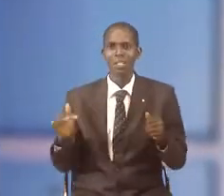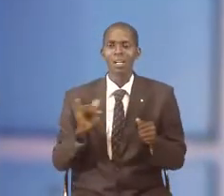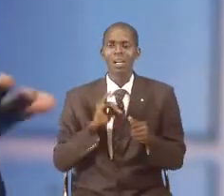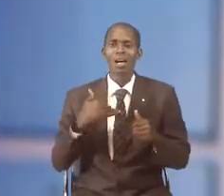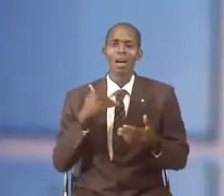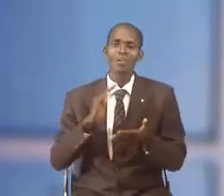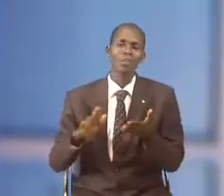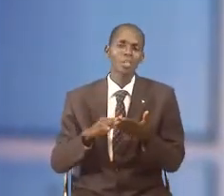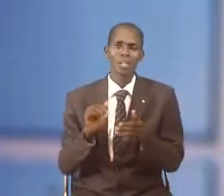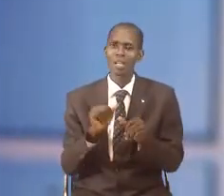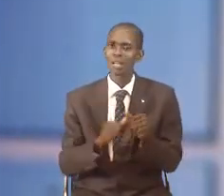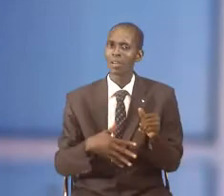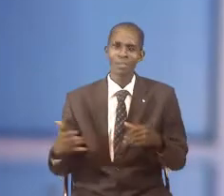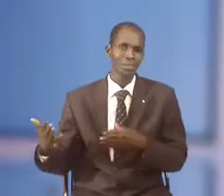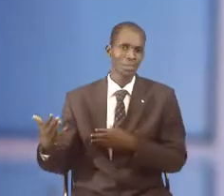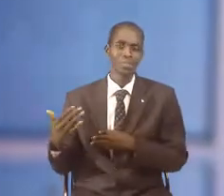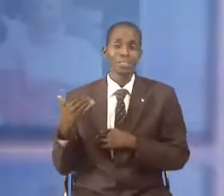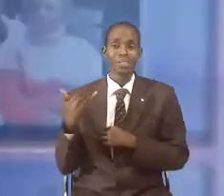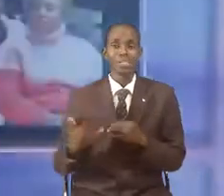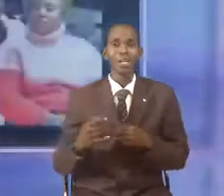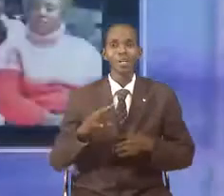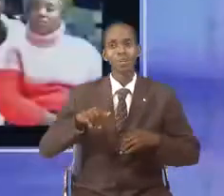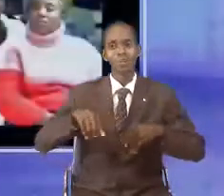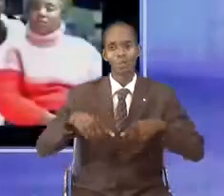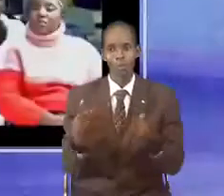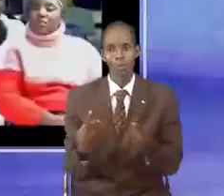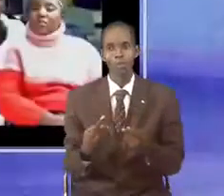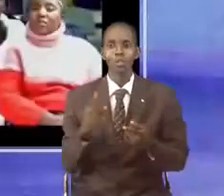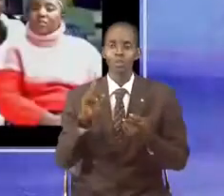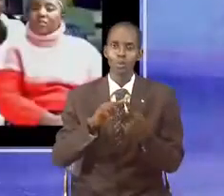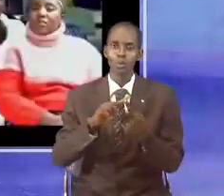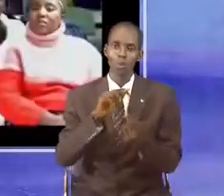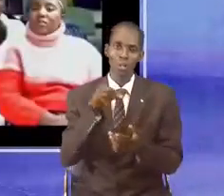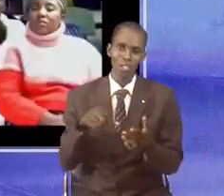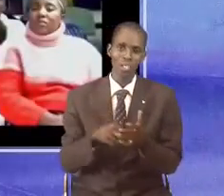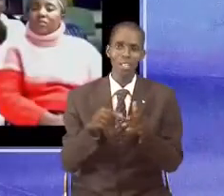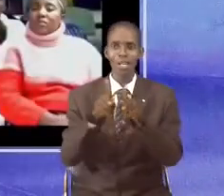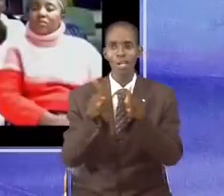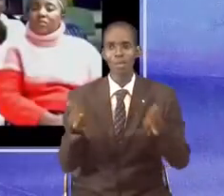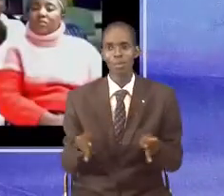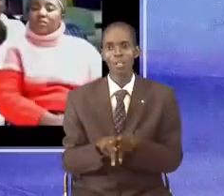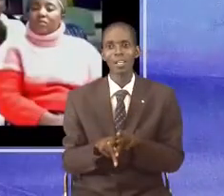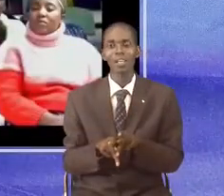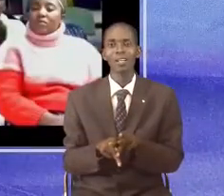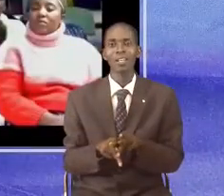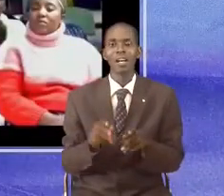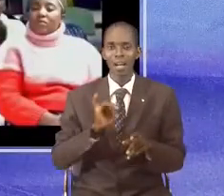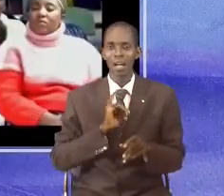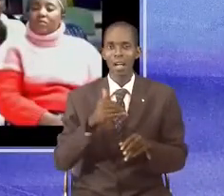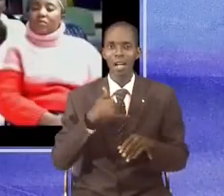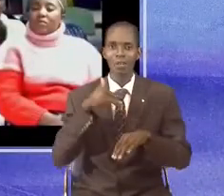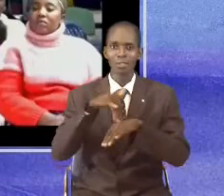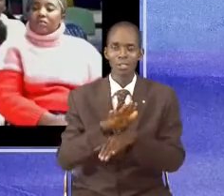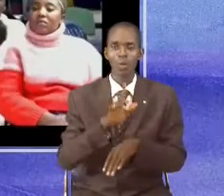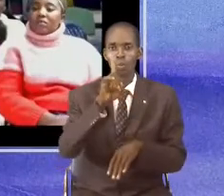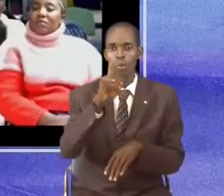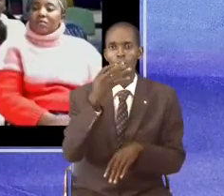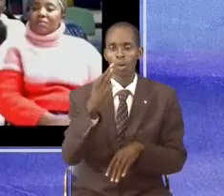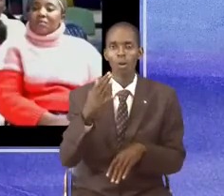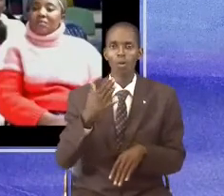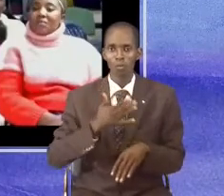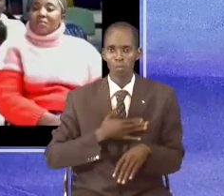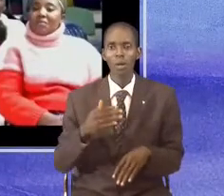I've forgotten everything. I've forgiven everything. Now go to this